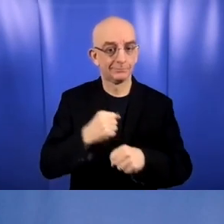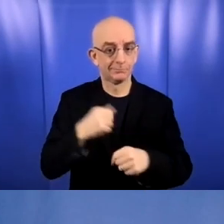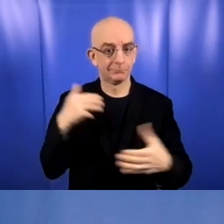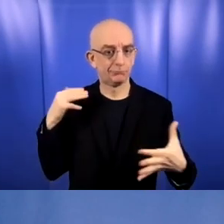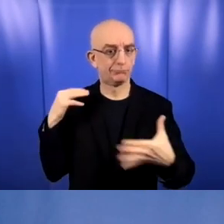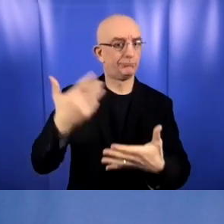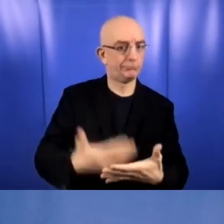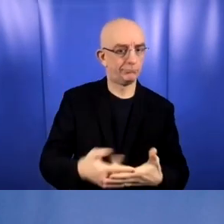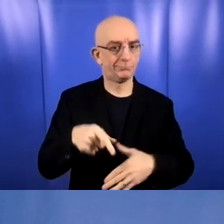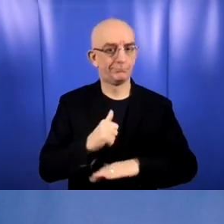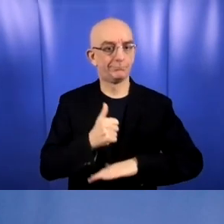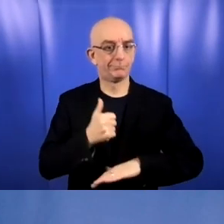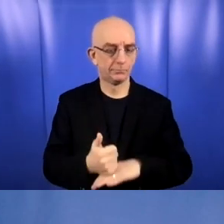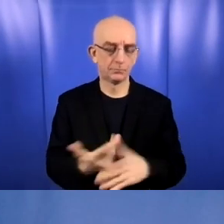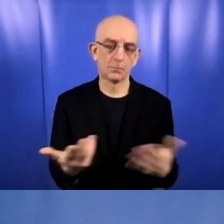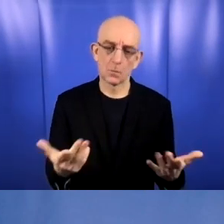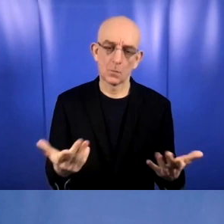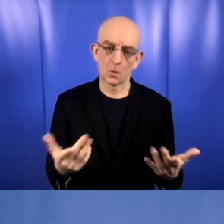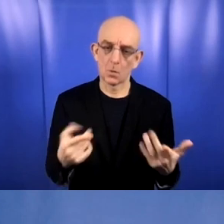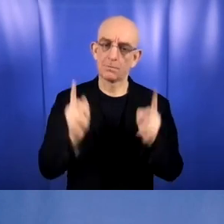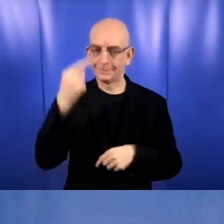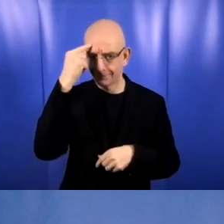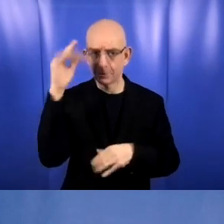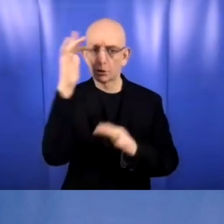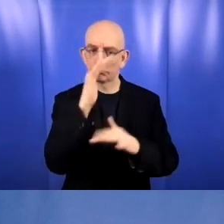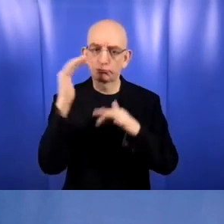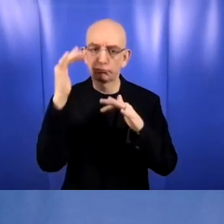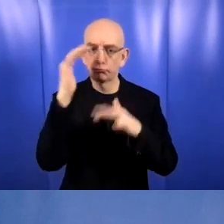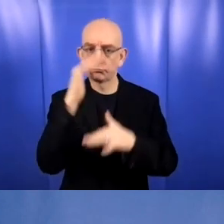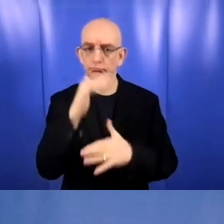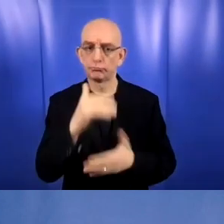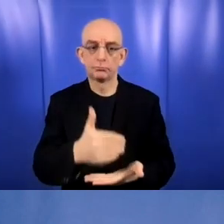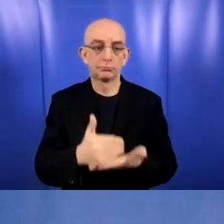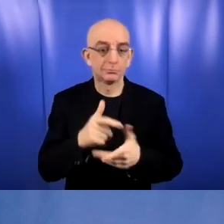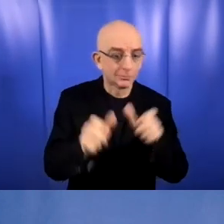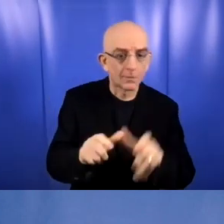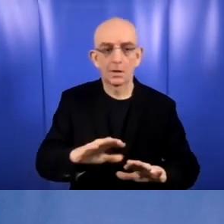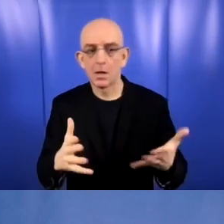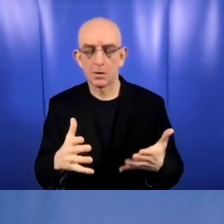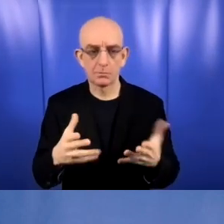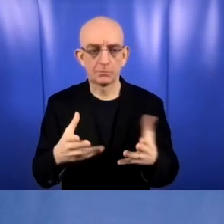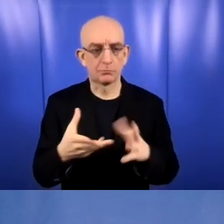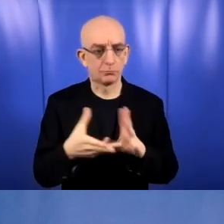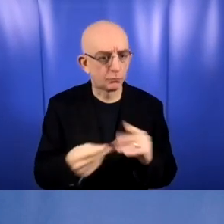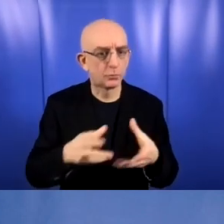that we realize this is a global activity with regional